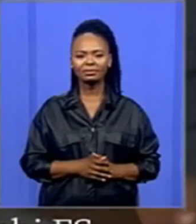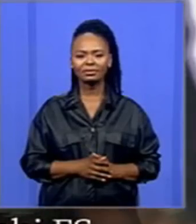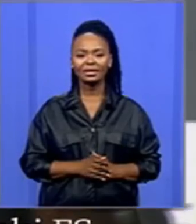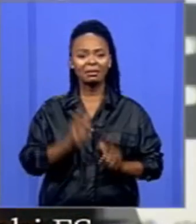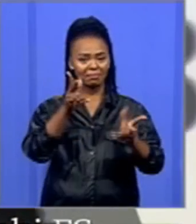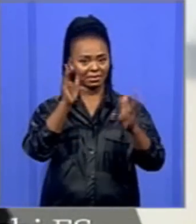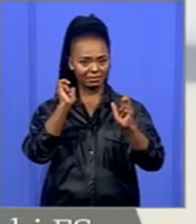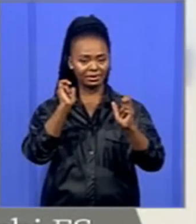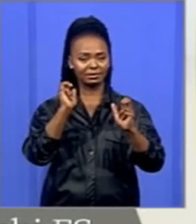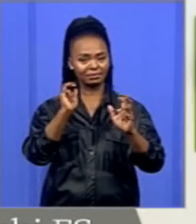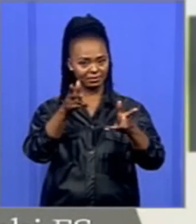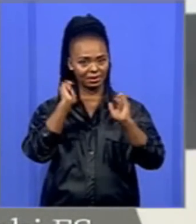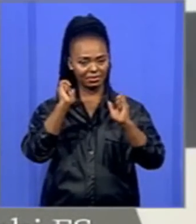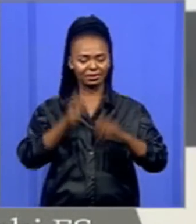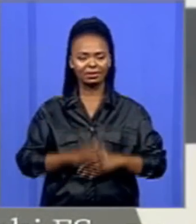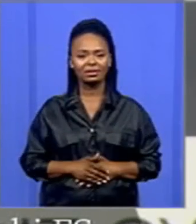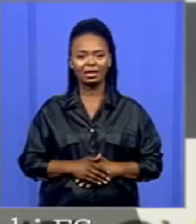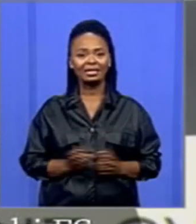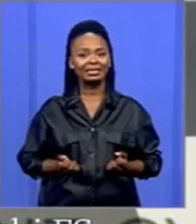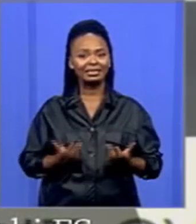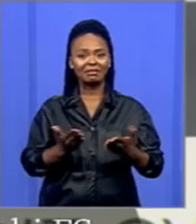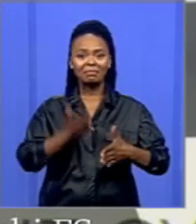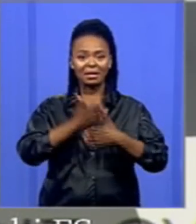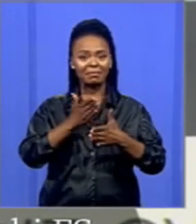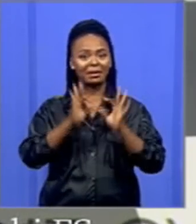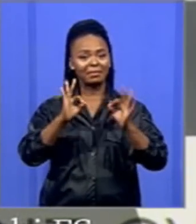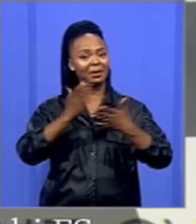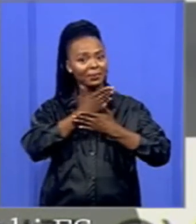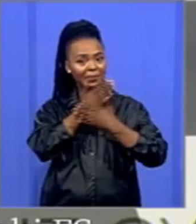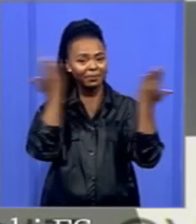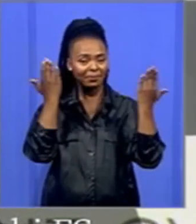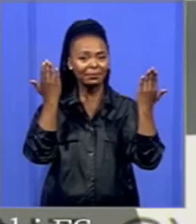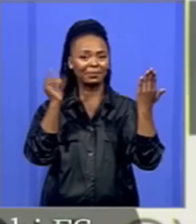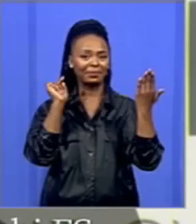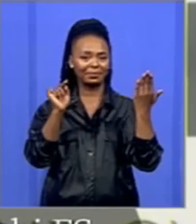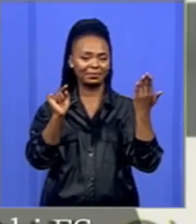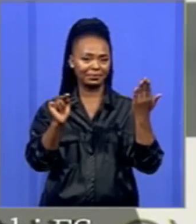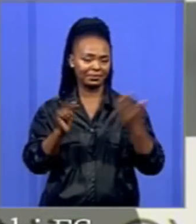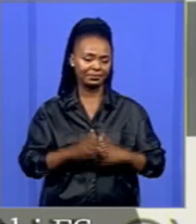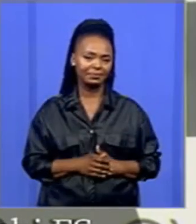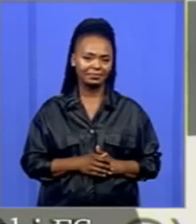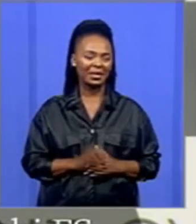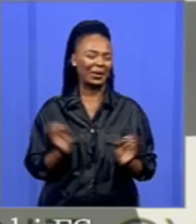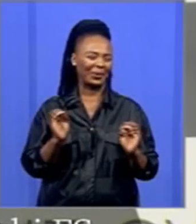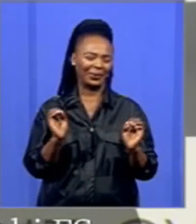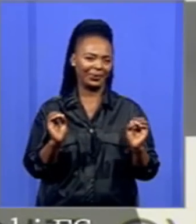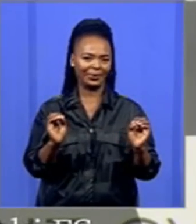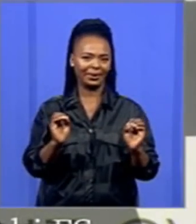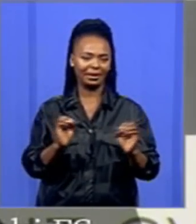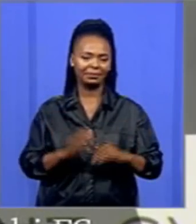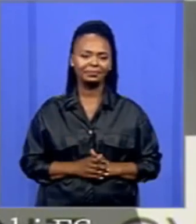Mamelang ha ba sebetse ka tsela e nepahetseng.